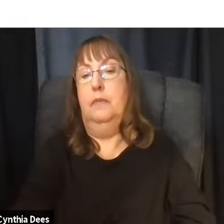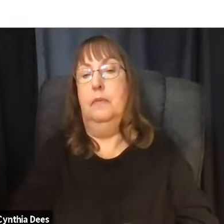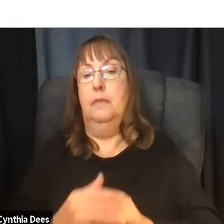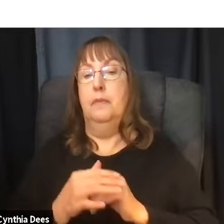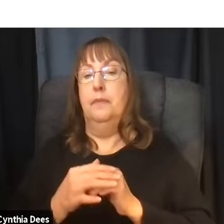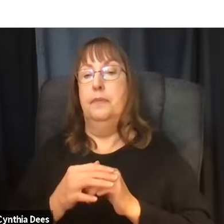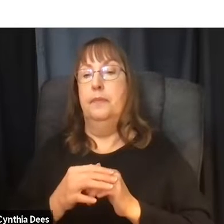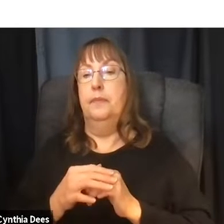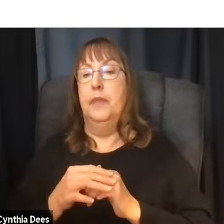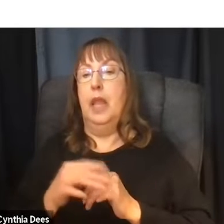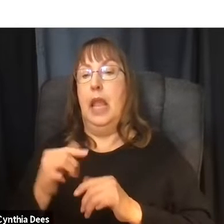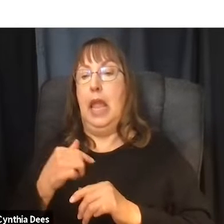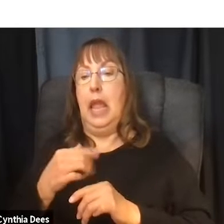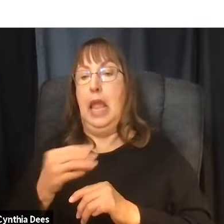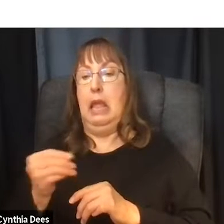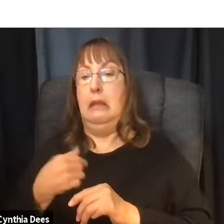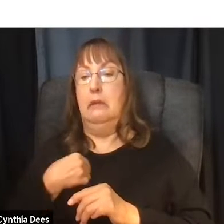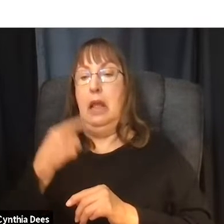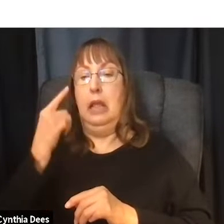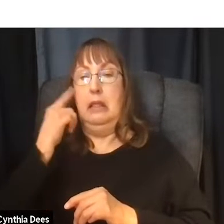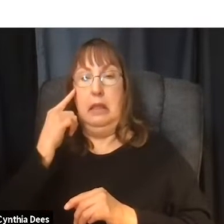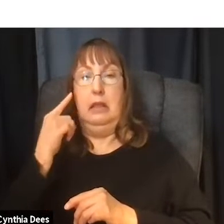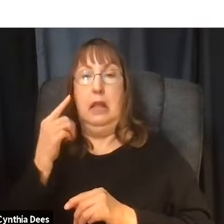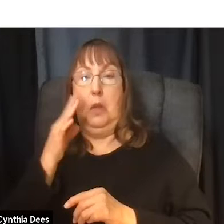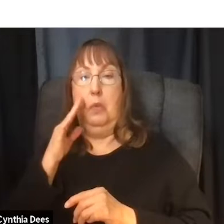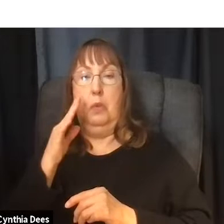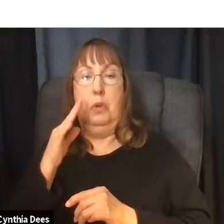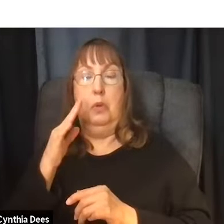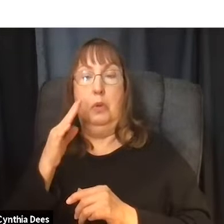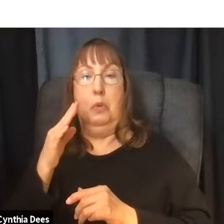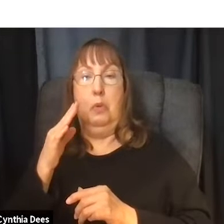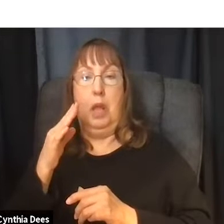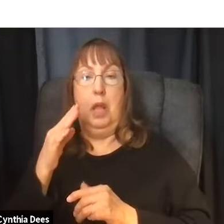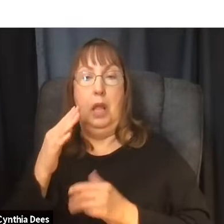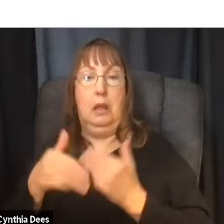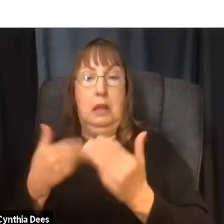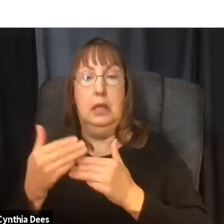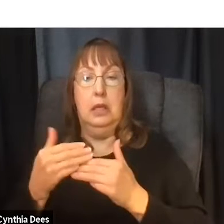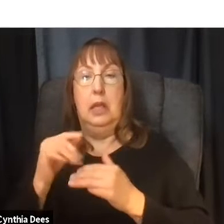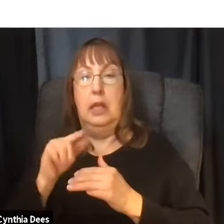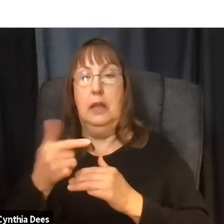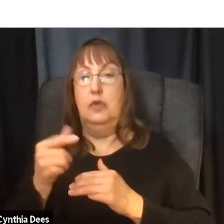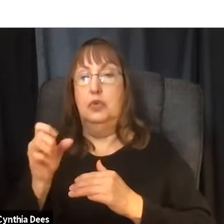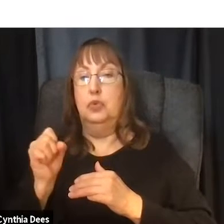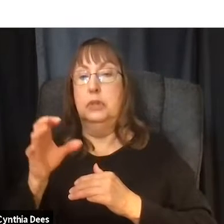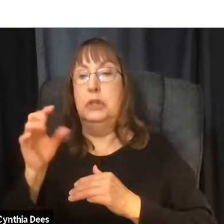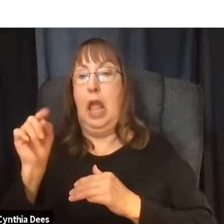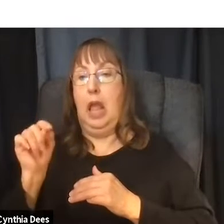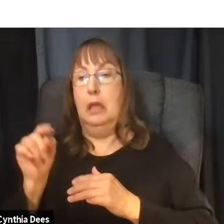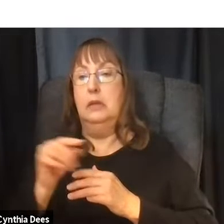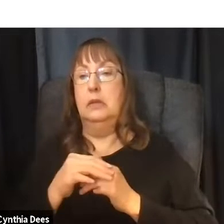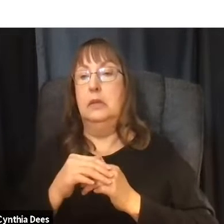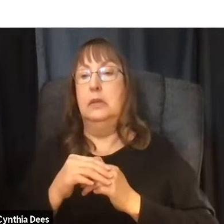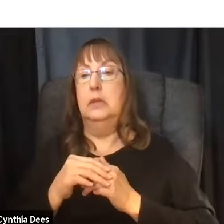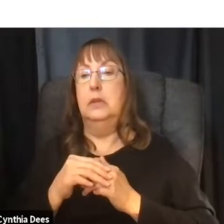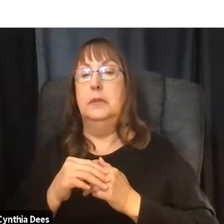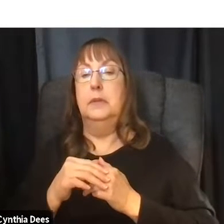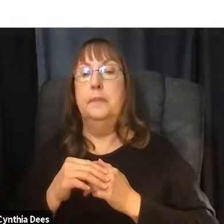And I think with that, I'll go ahead and pass it over to Scott here,